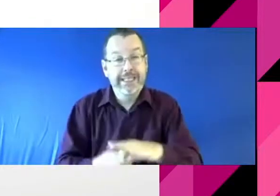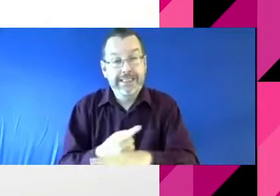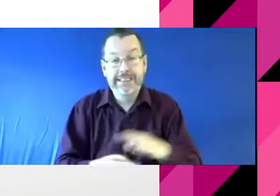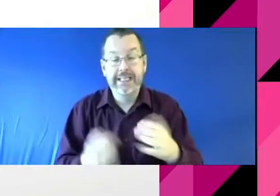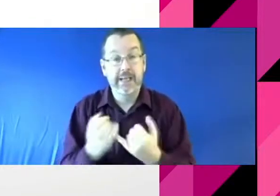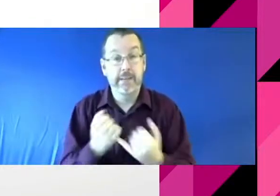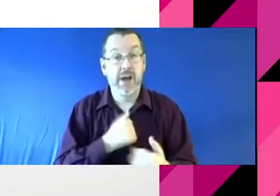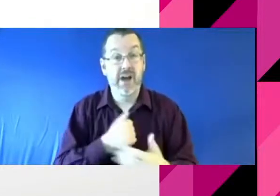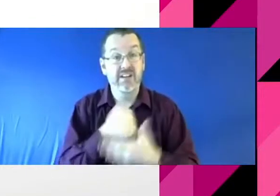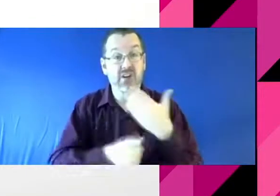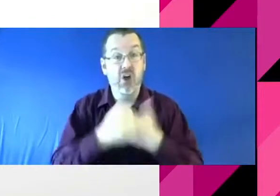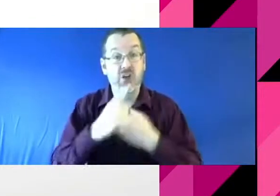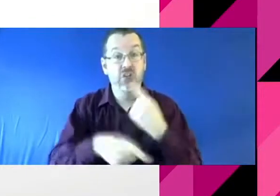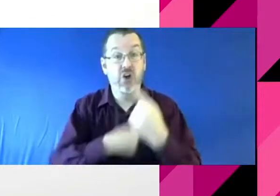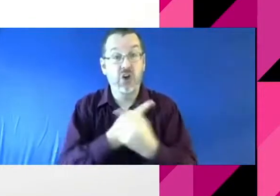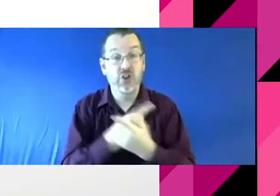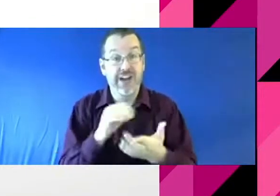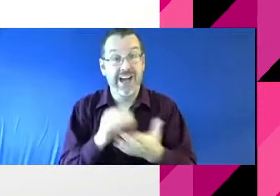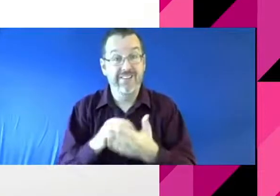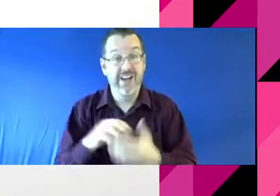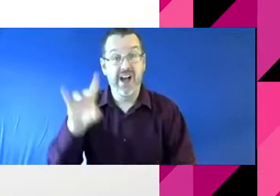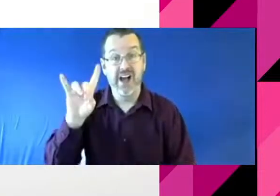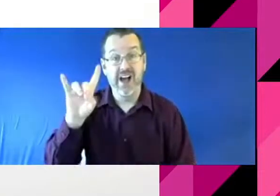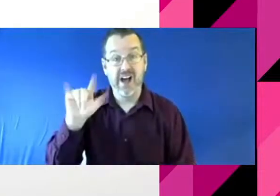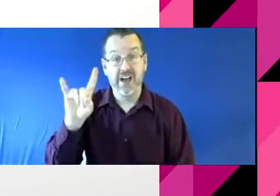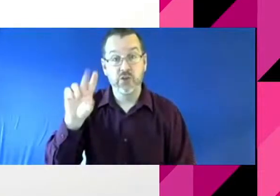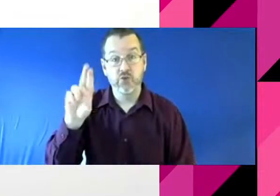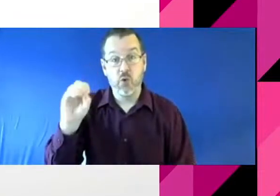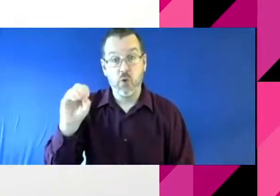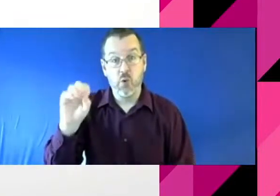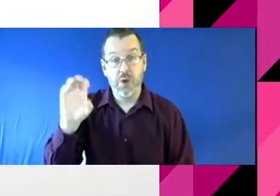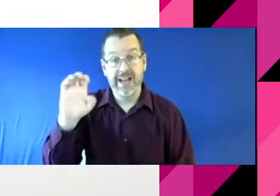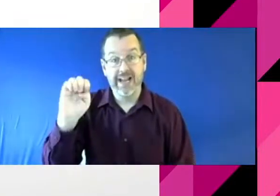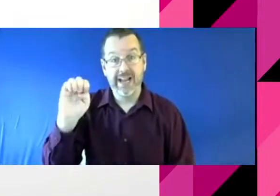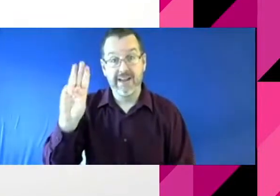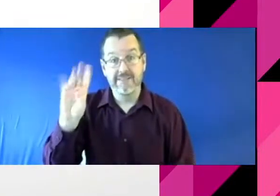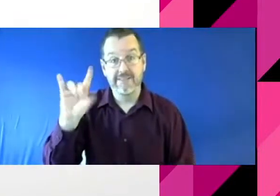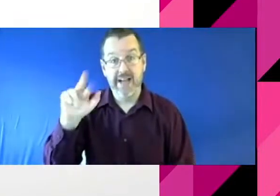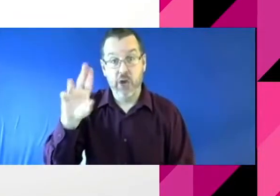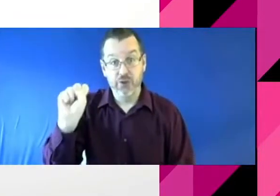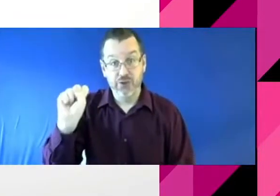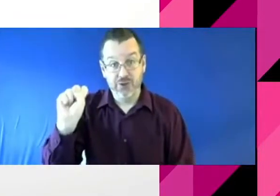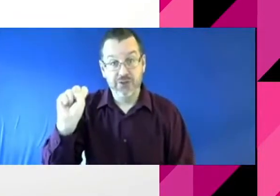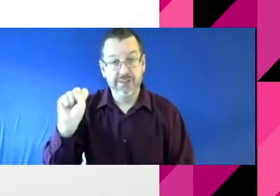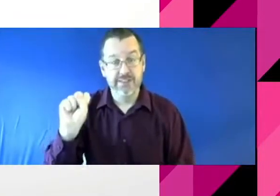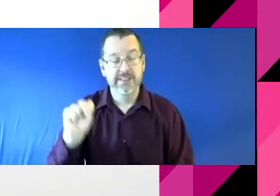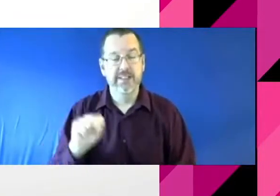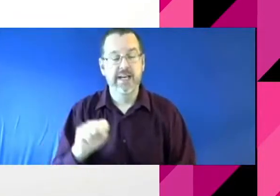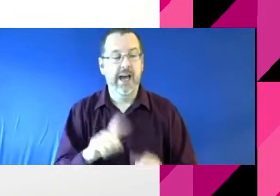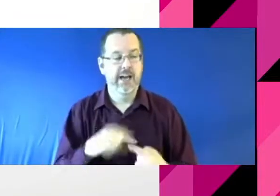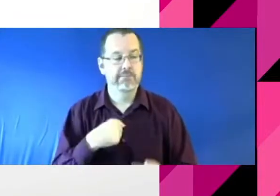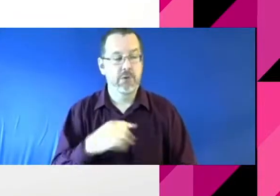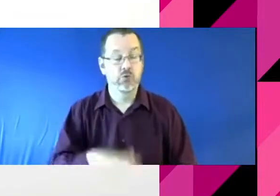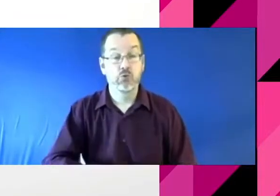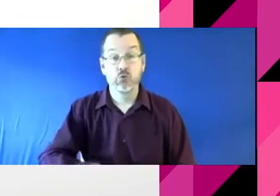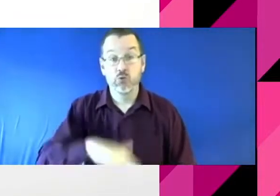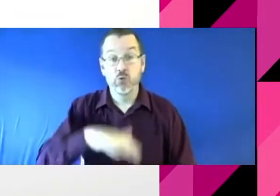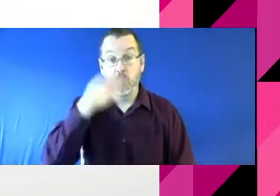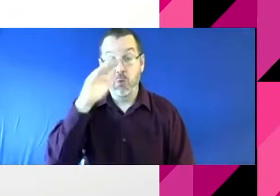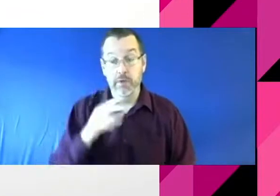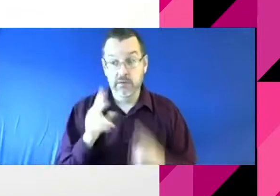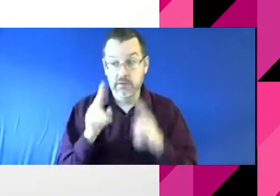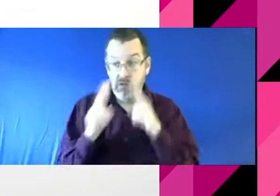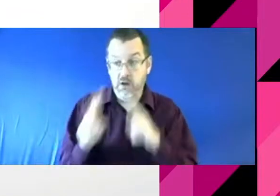I suppose, interest in the issues of disabilities, and would have grown up around a lot of challenges people with disabilities would have